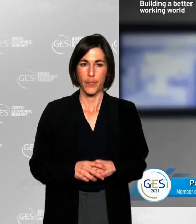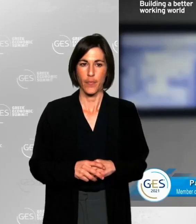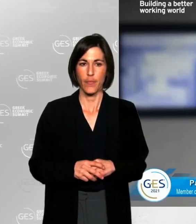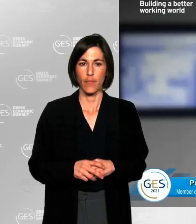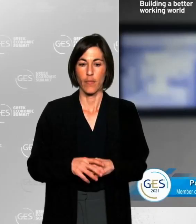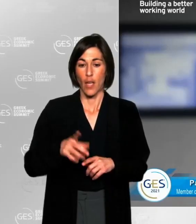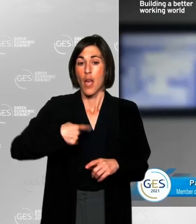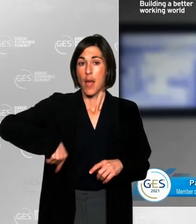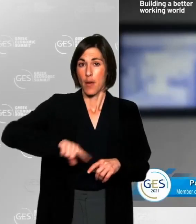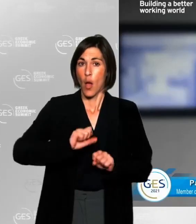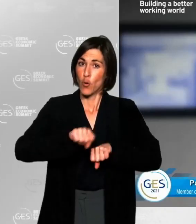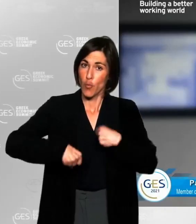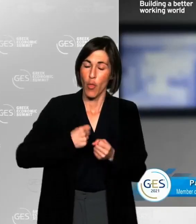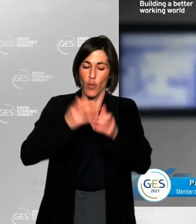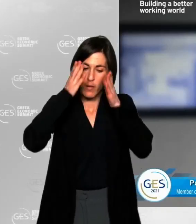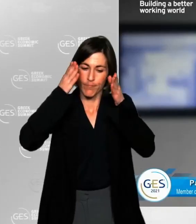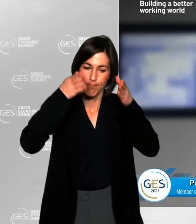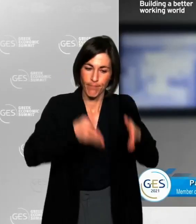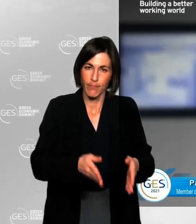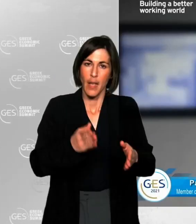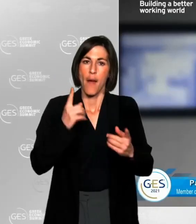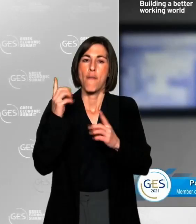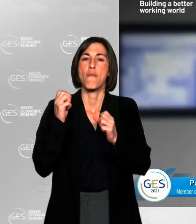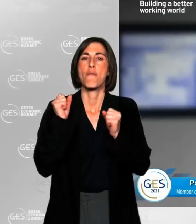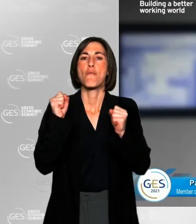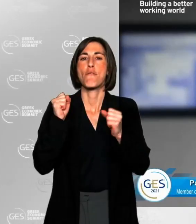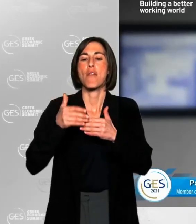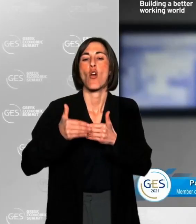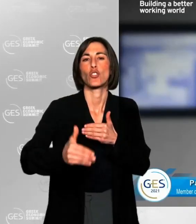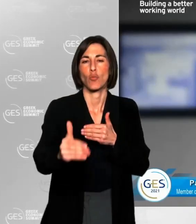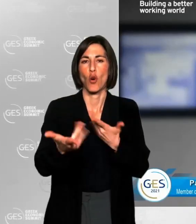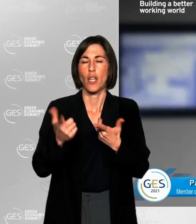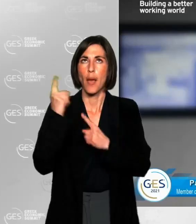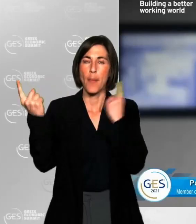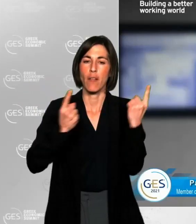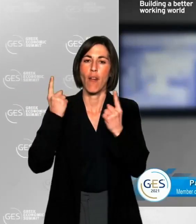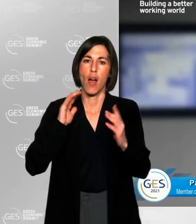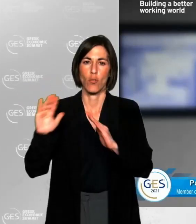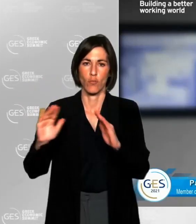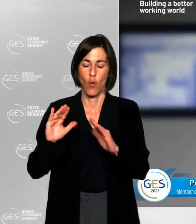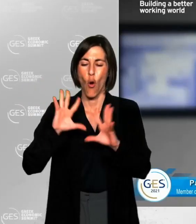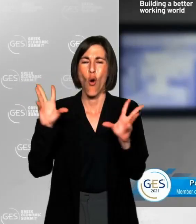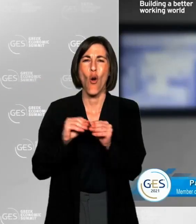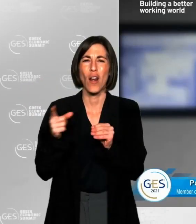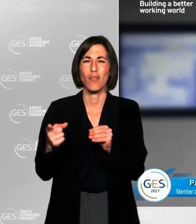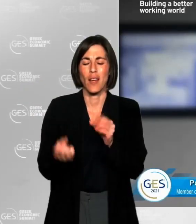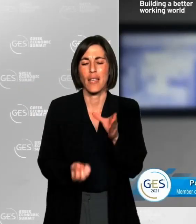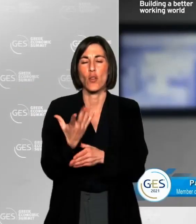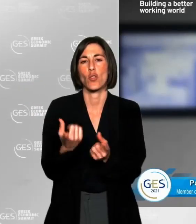environmental protection that engenders new challenges, but also new opportunities for